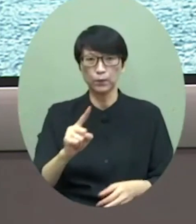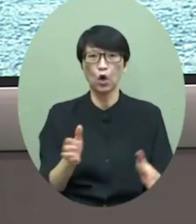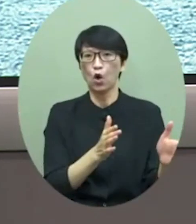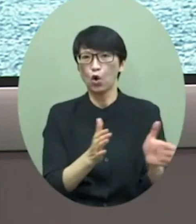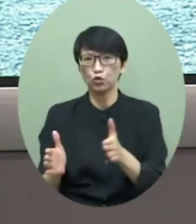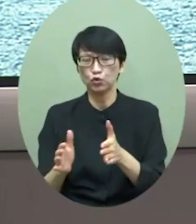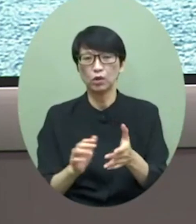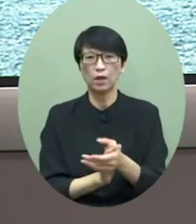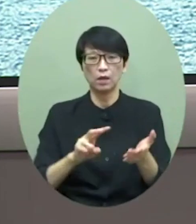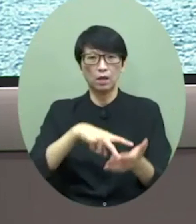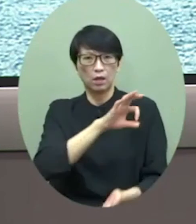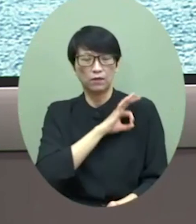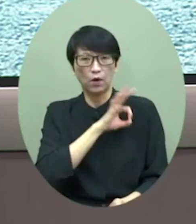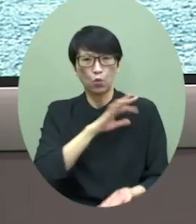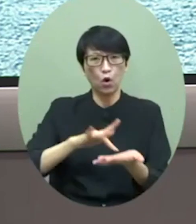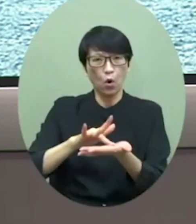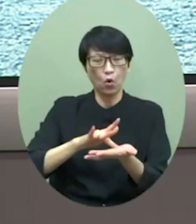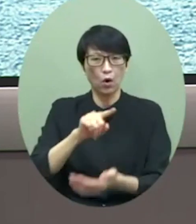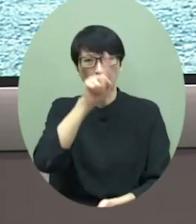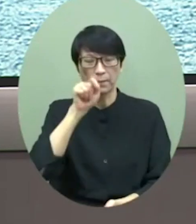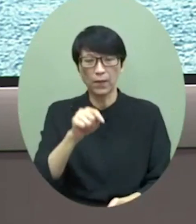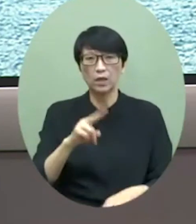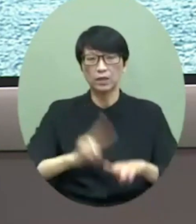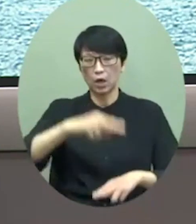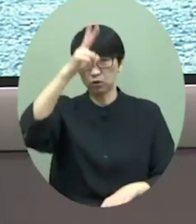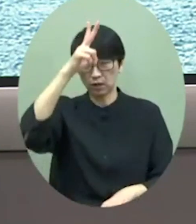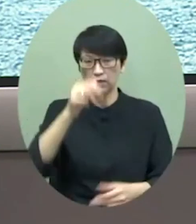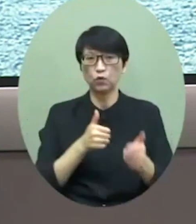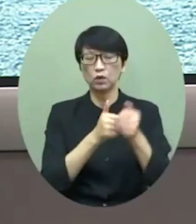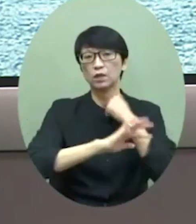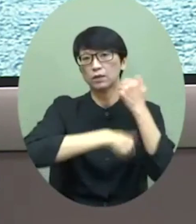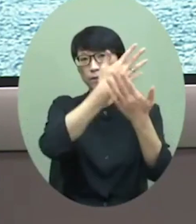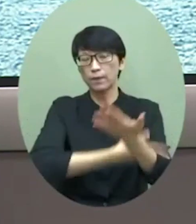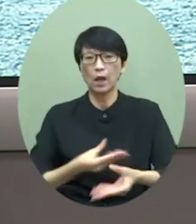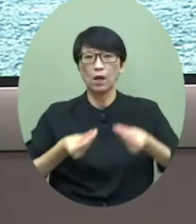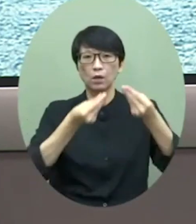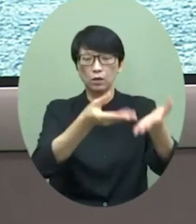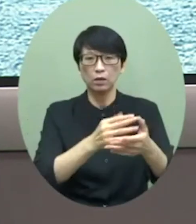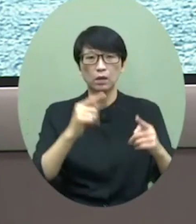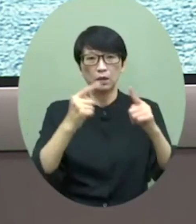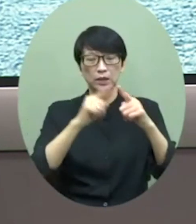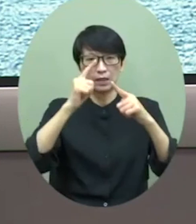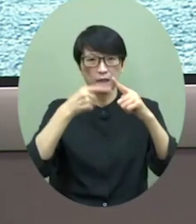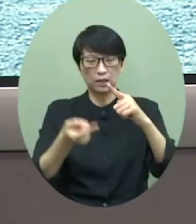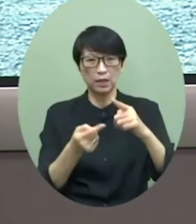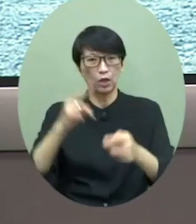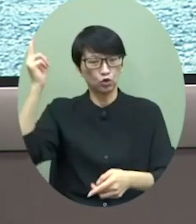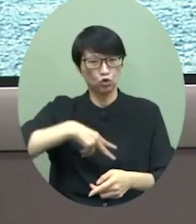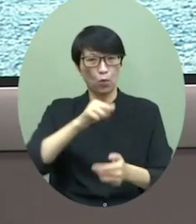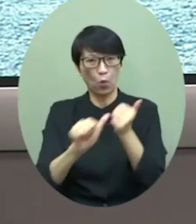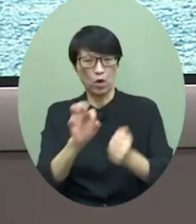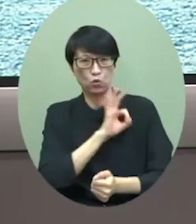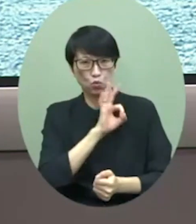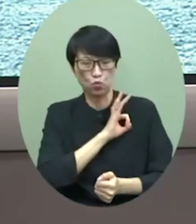And in light of the circumstances of Hong Kong, with respect to how we should deal